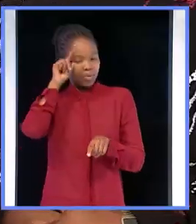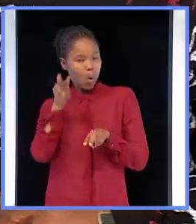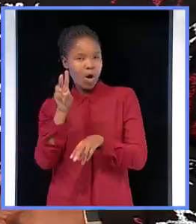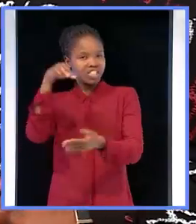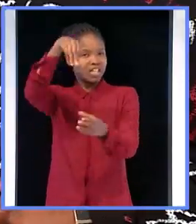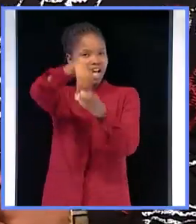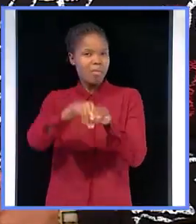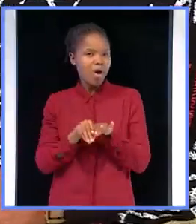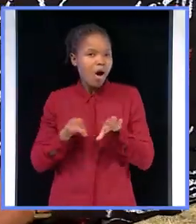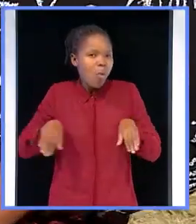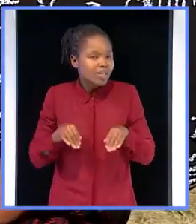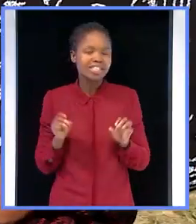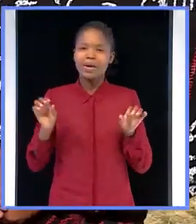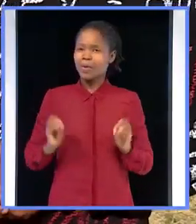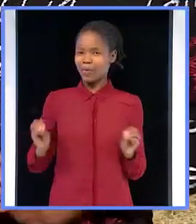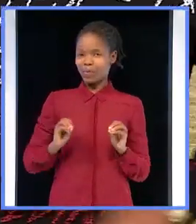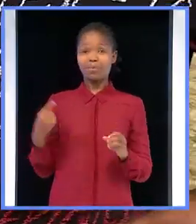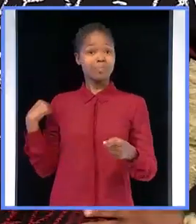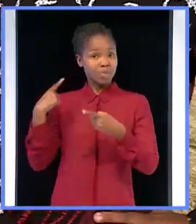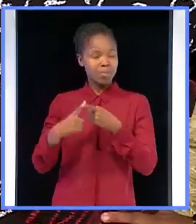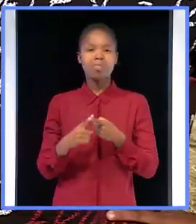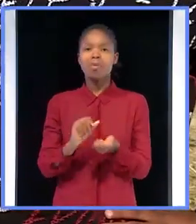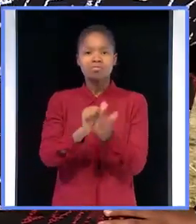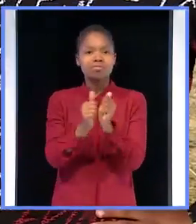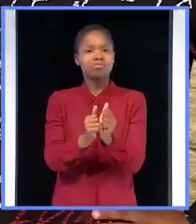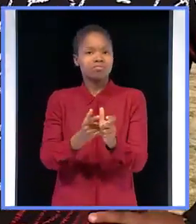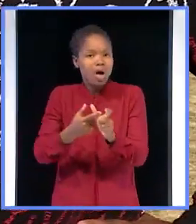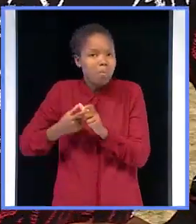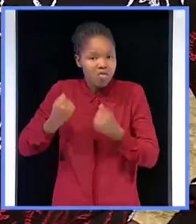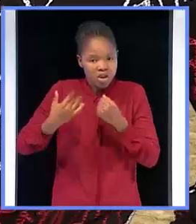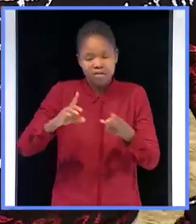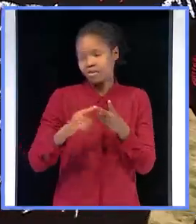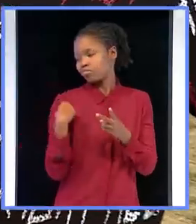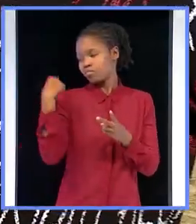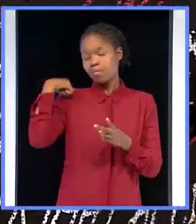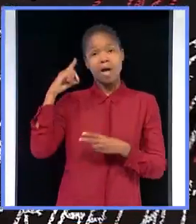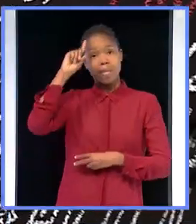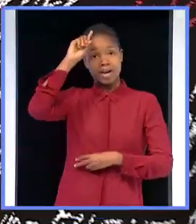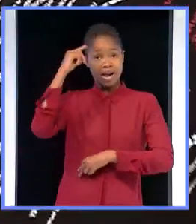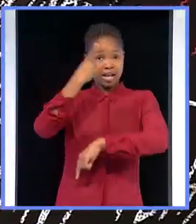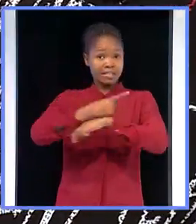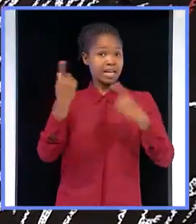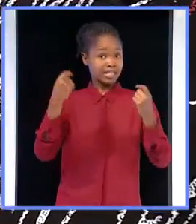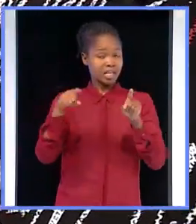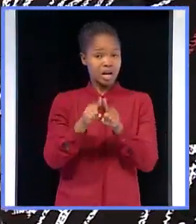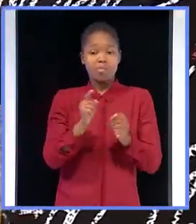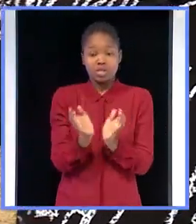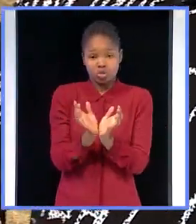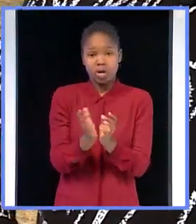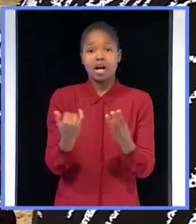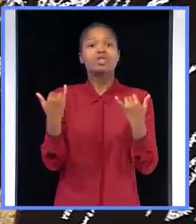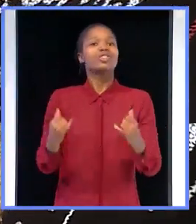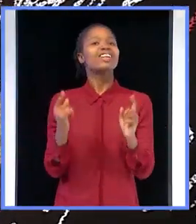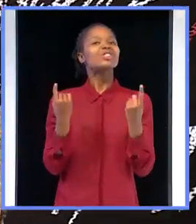I saw you. All right, so anyway, we've done it all. We've been on the track and not so long ago, best Zali Bola for Mandela Day. Today, we are doing a rugby, La